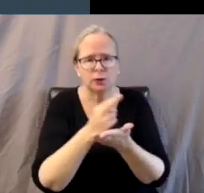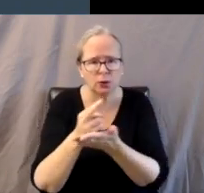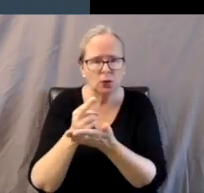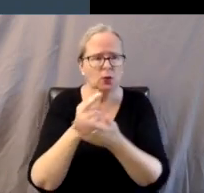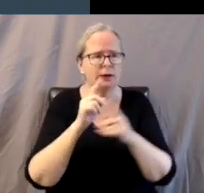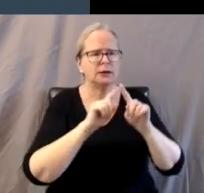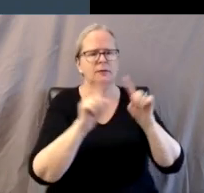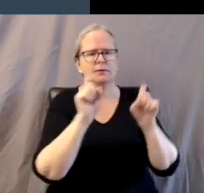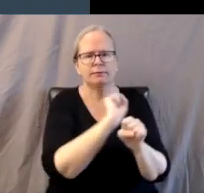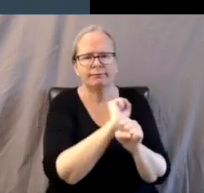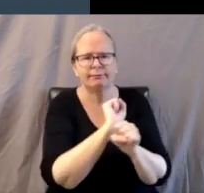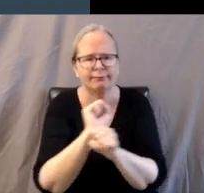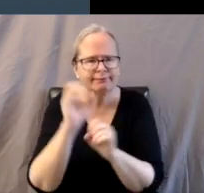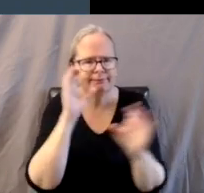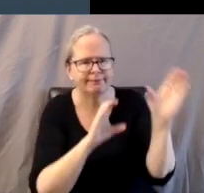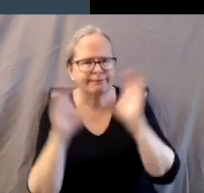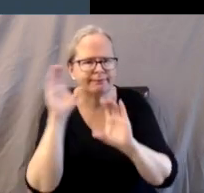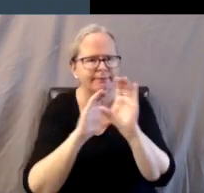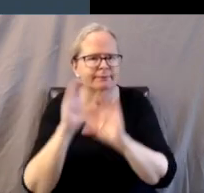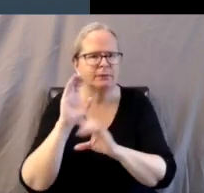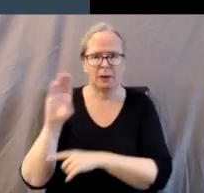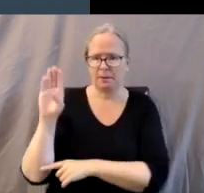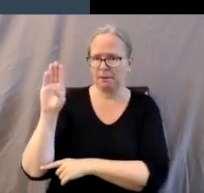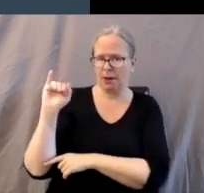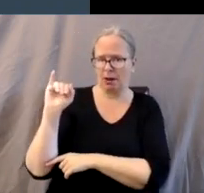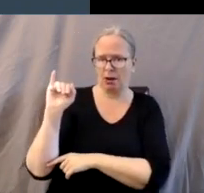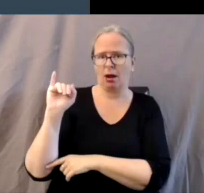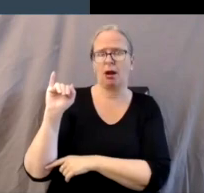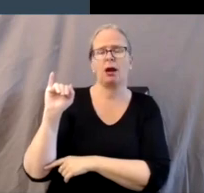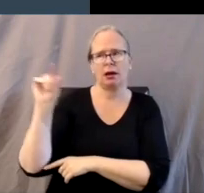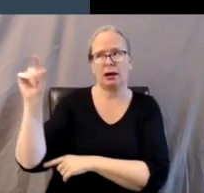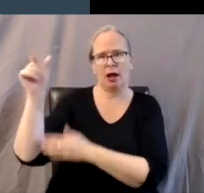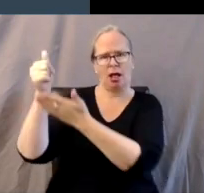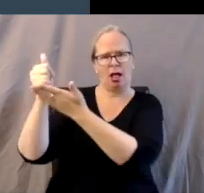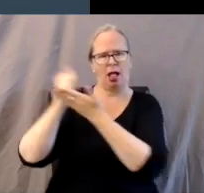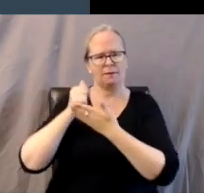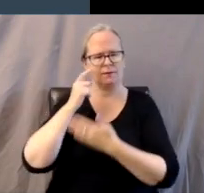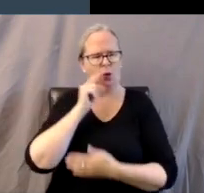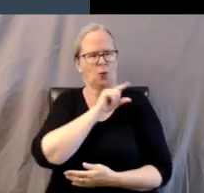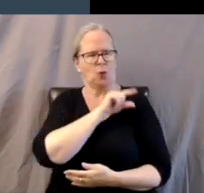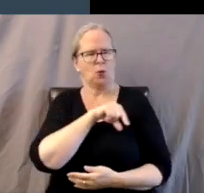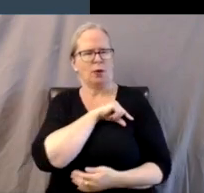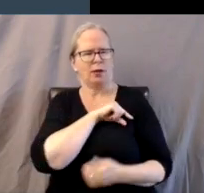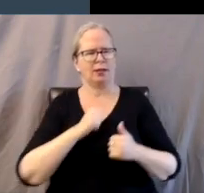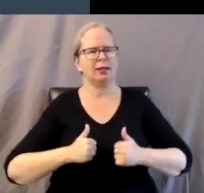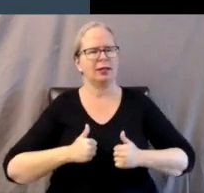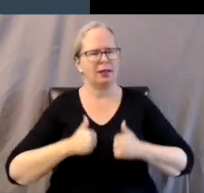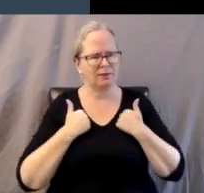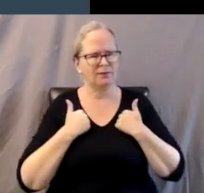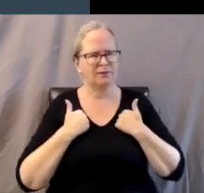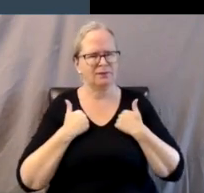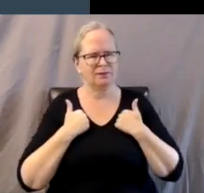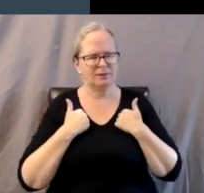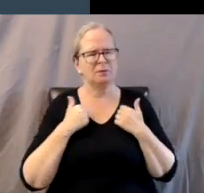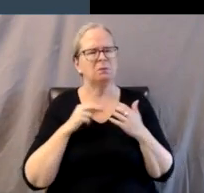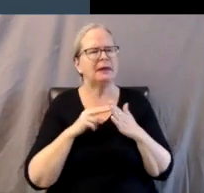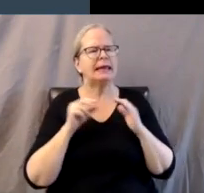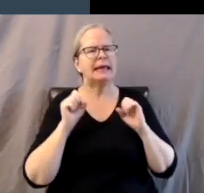also intended to create a quality of life that allows greater participation across all peoples in